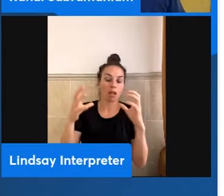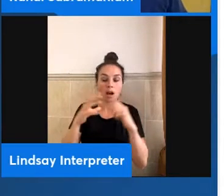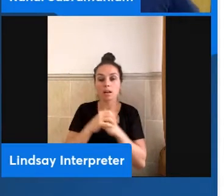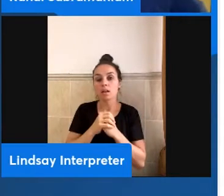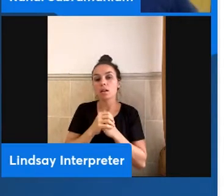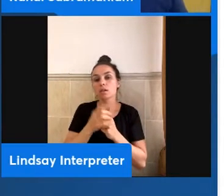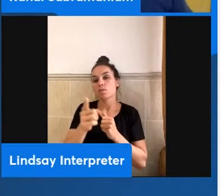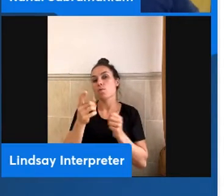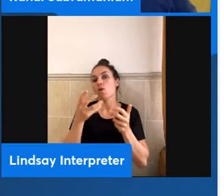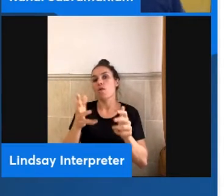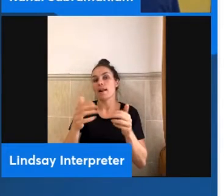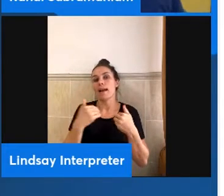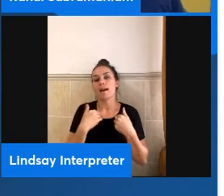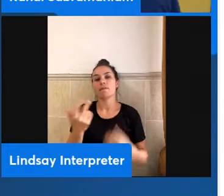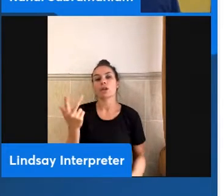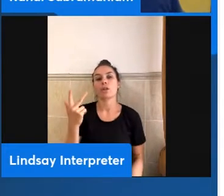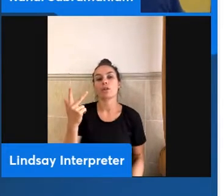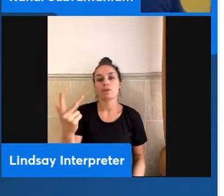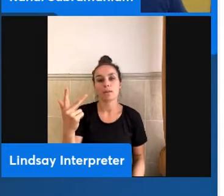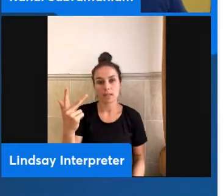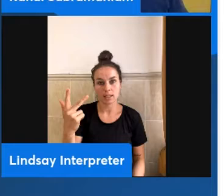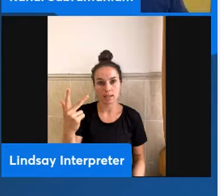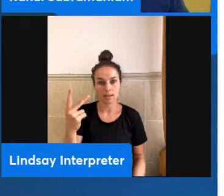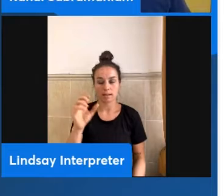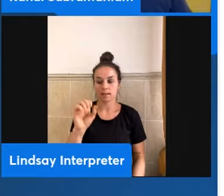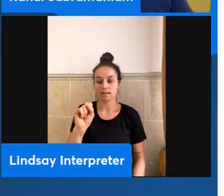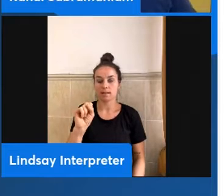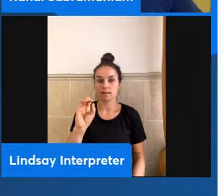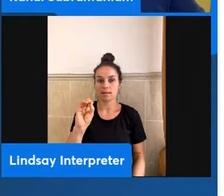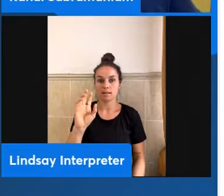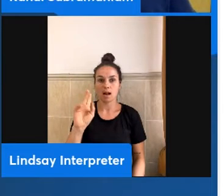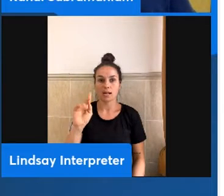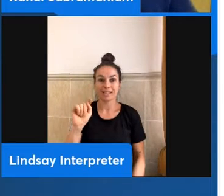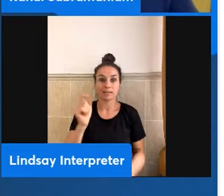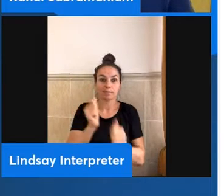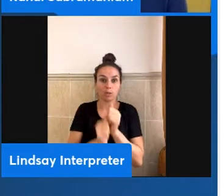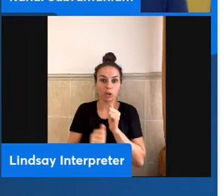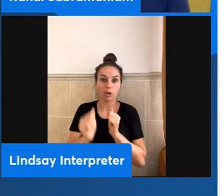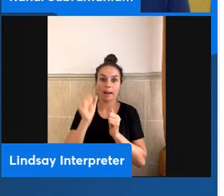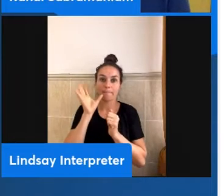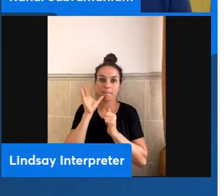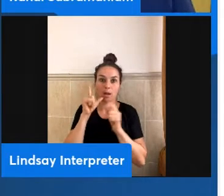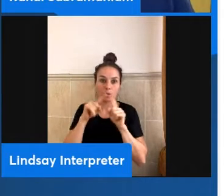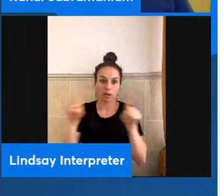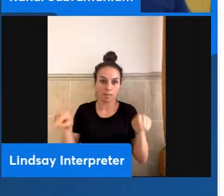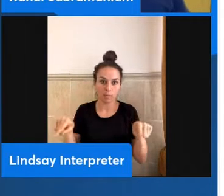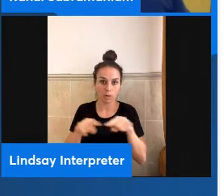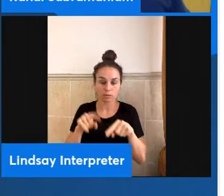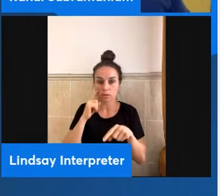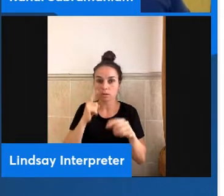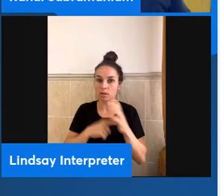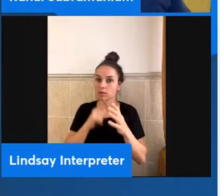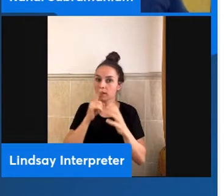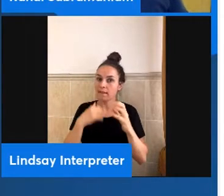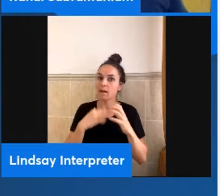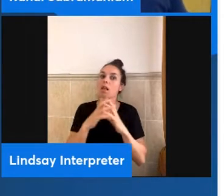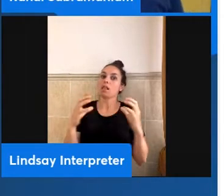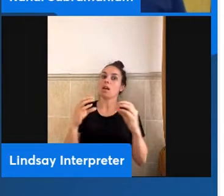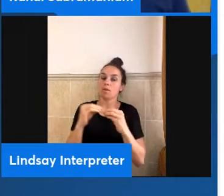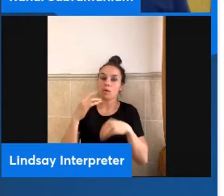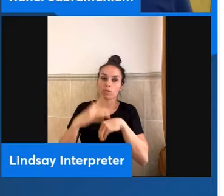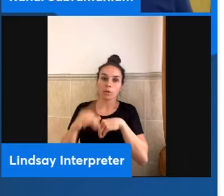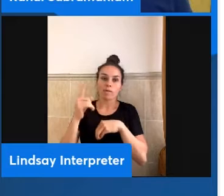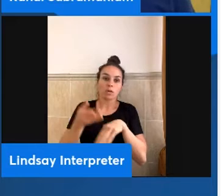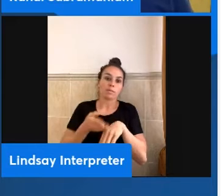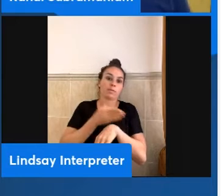have 3 sockets per motherboard. So they have so much more room for performance